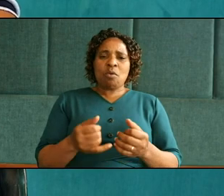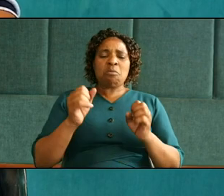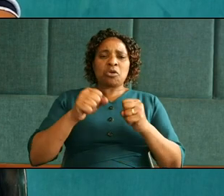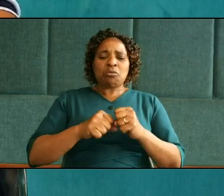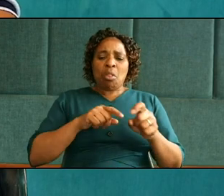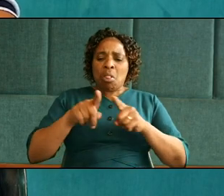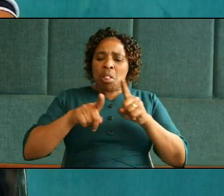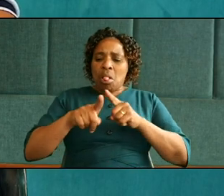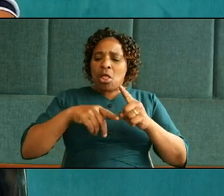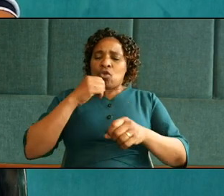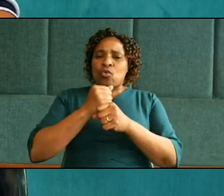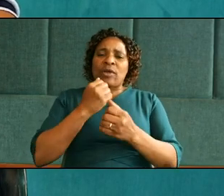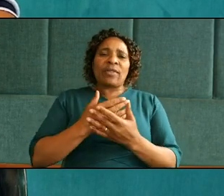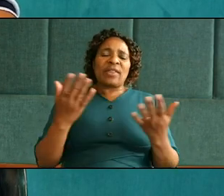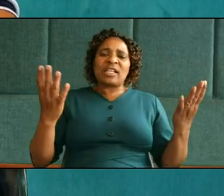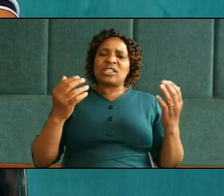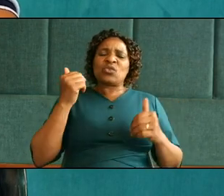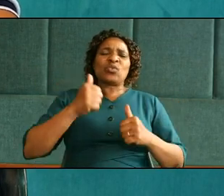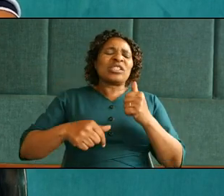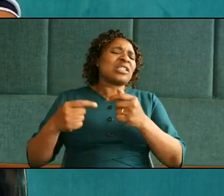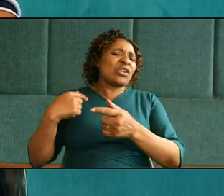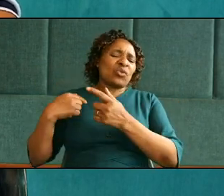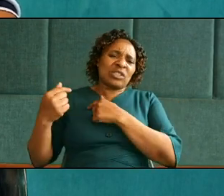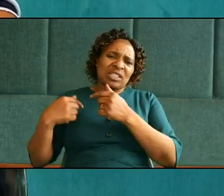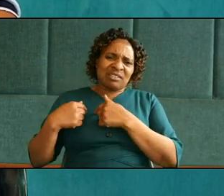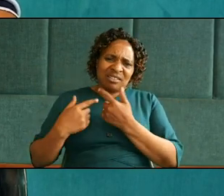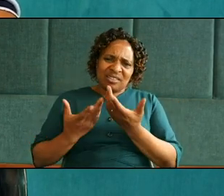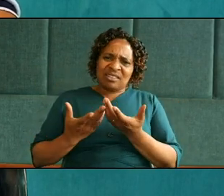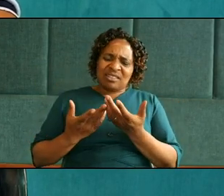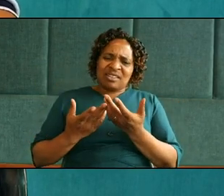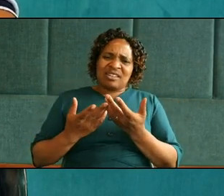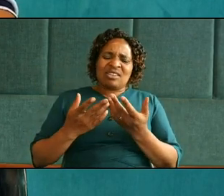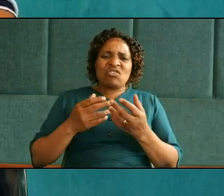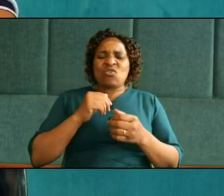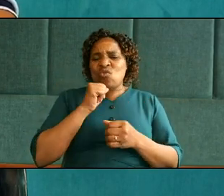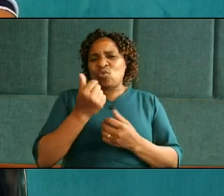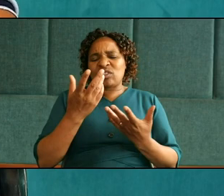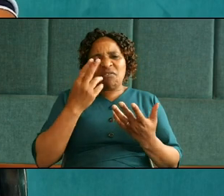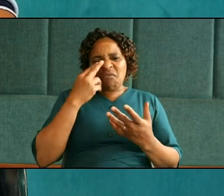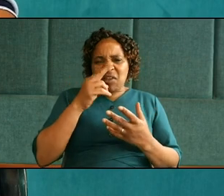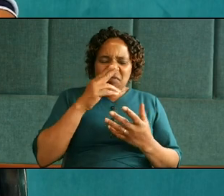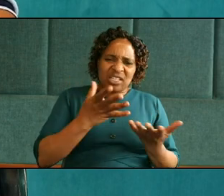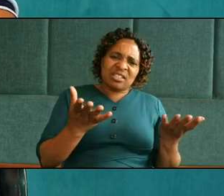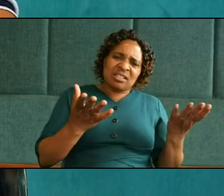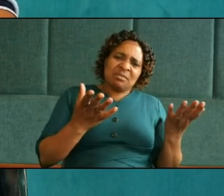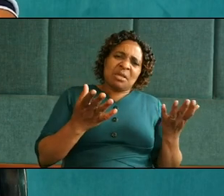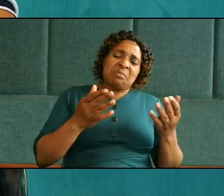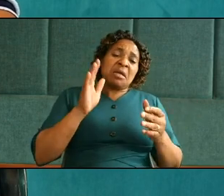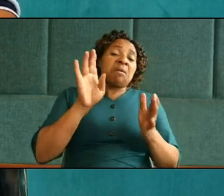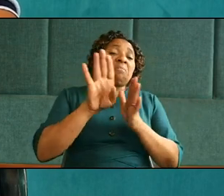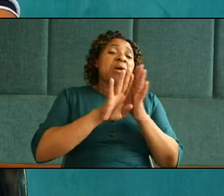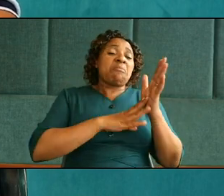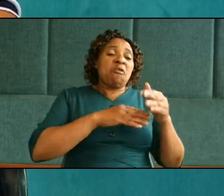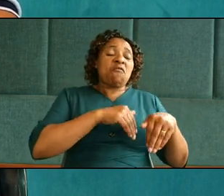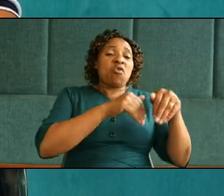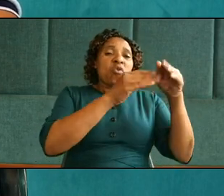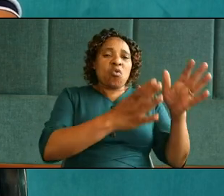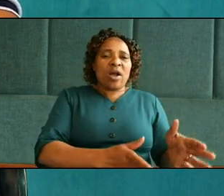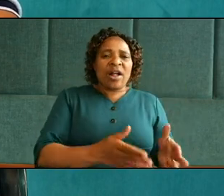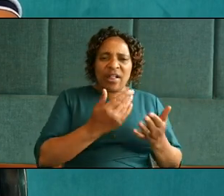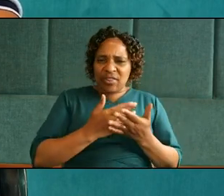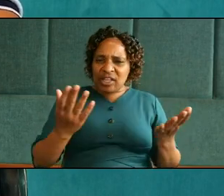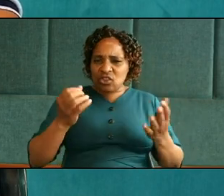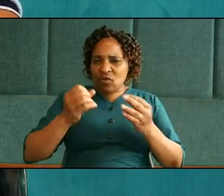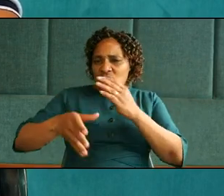for doing things that are considered, you'll be called churchy or like the Bible follower because you're doing the things